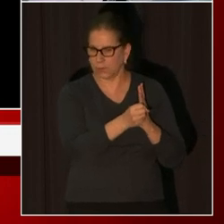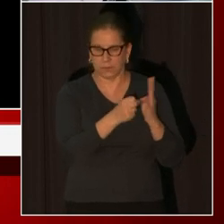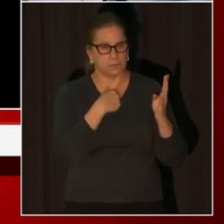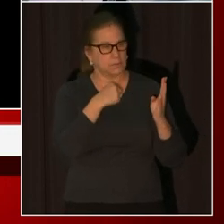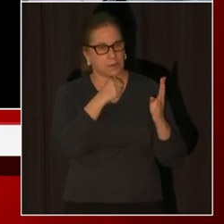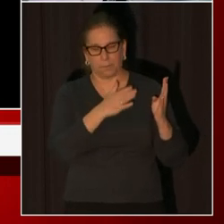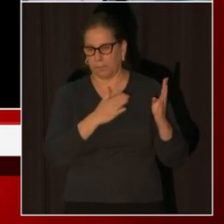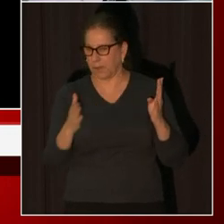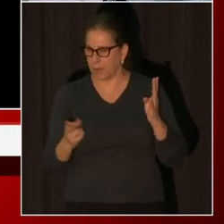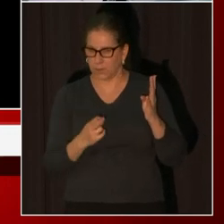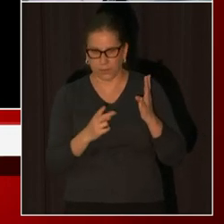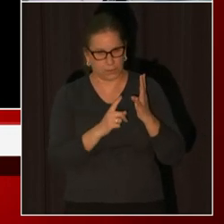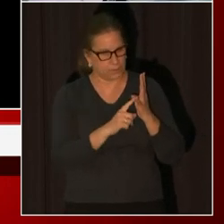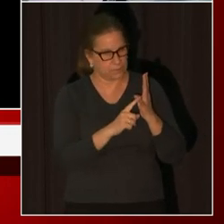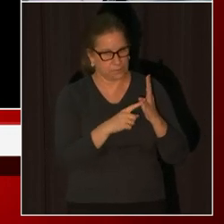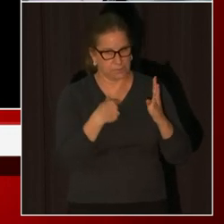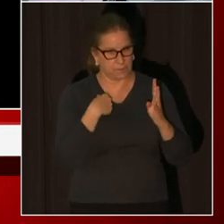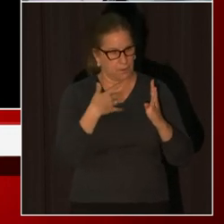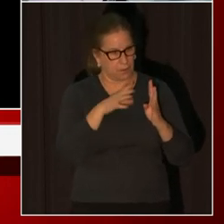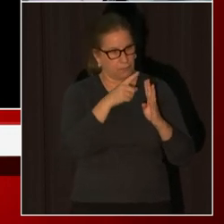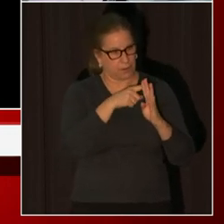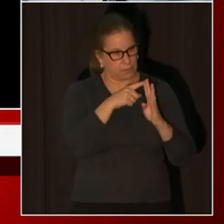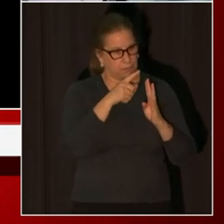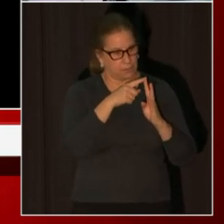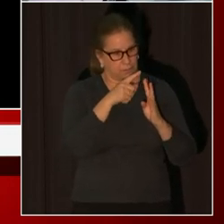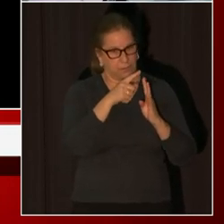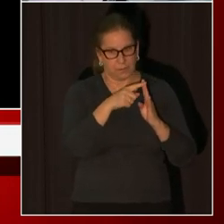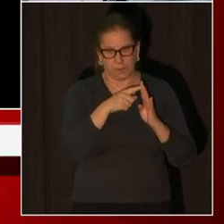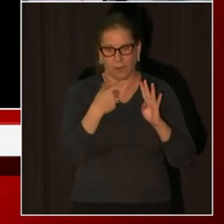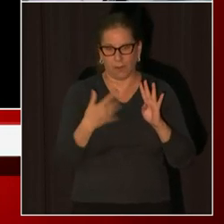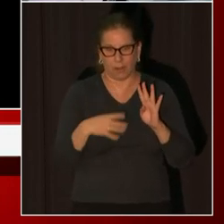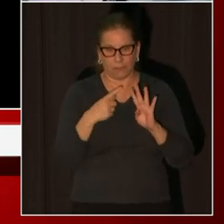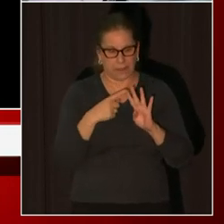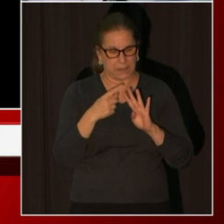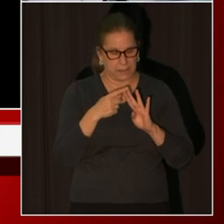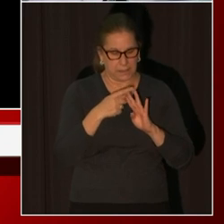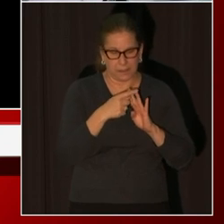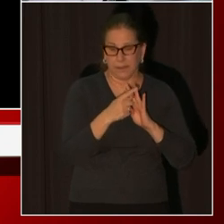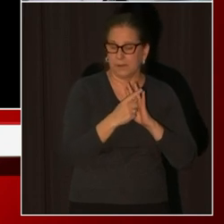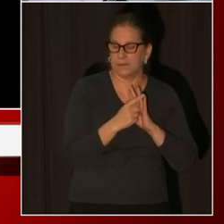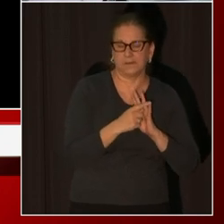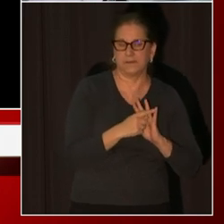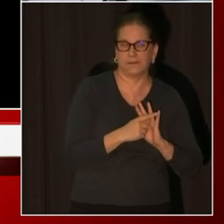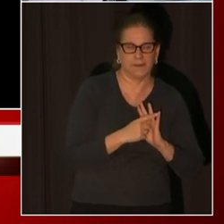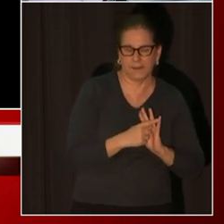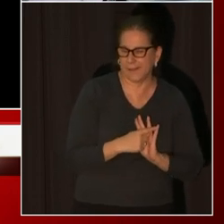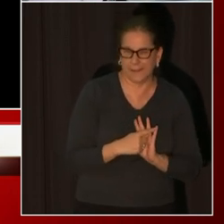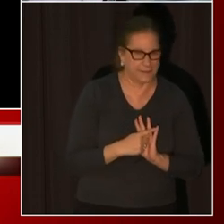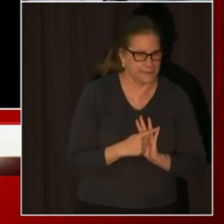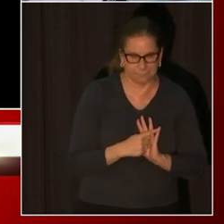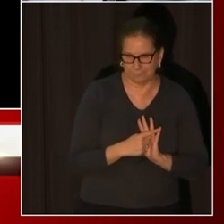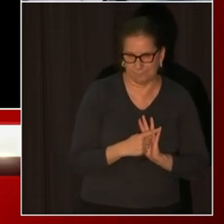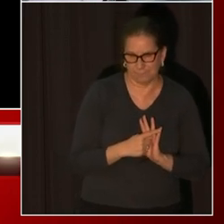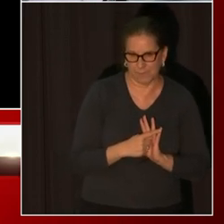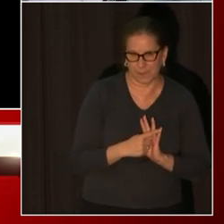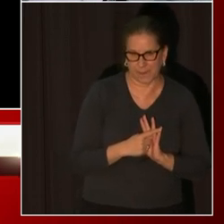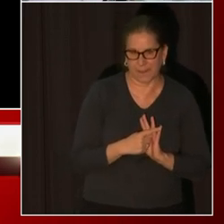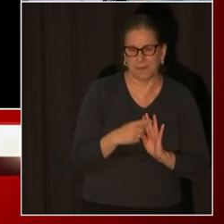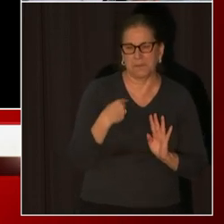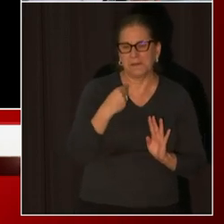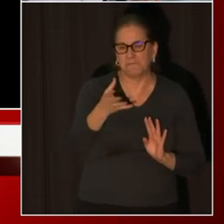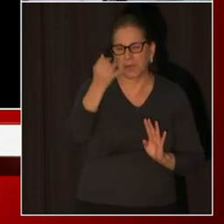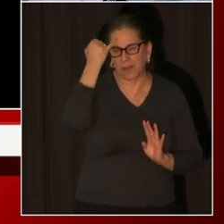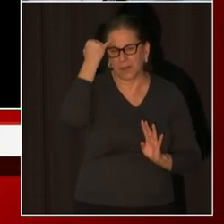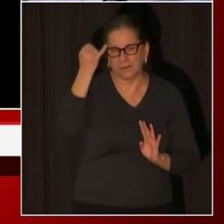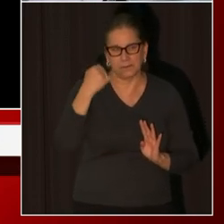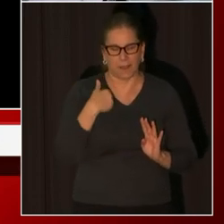of the other 3 that I detailed below. And so that just gives you a flavor of what we have available for our reserves and what